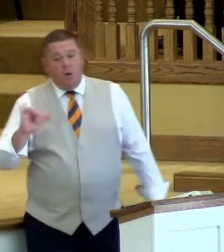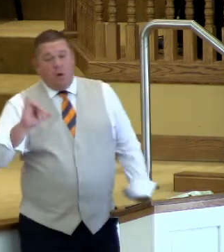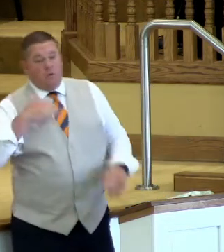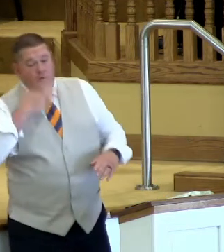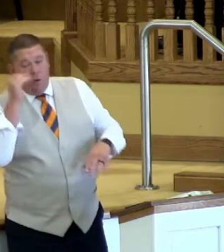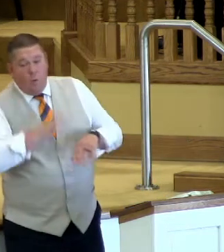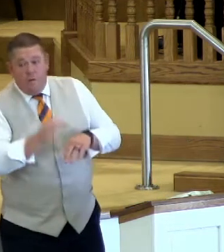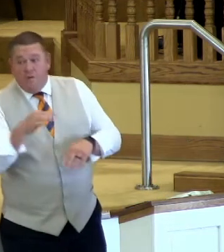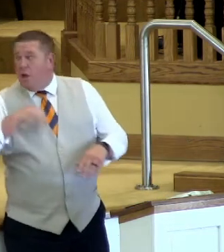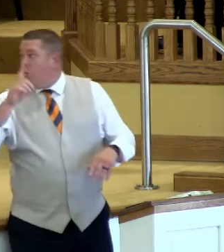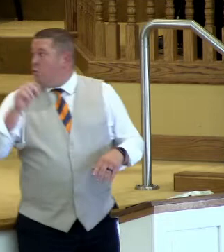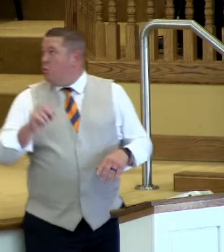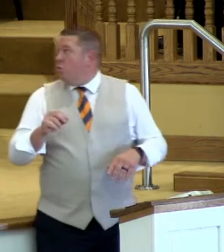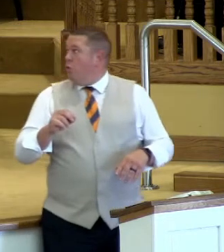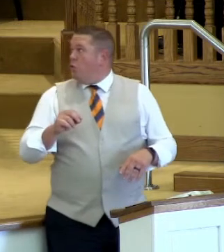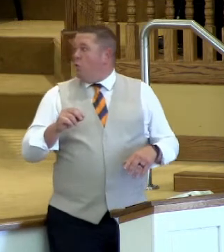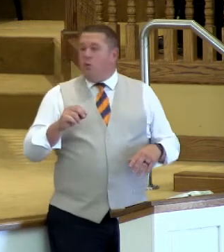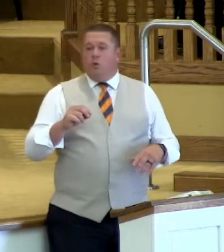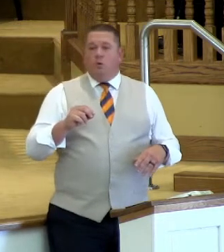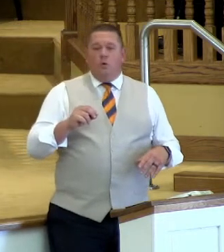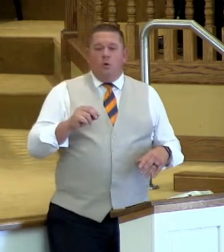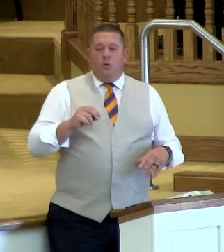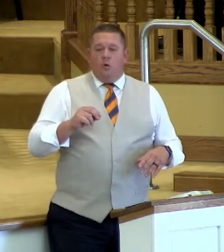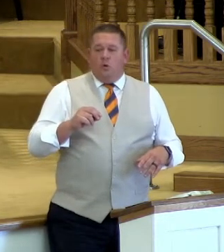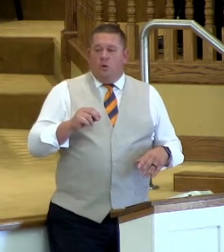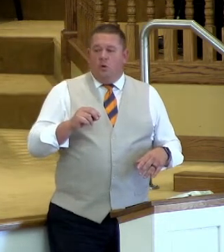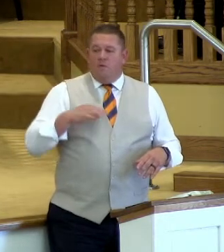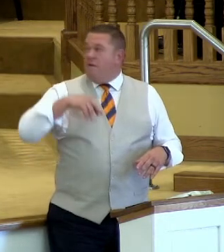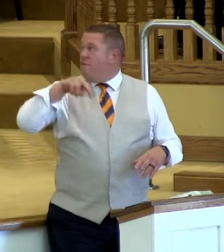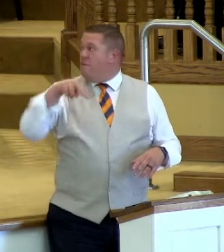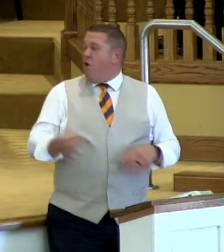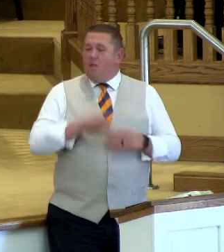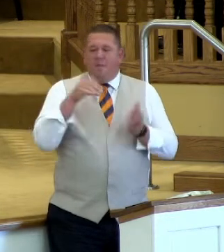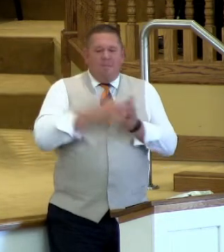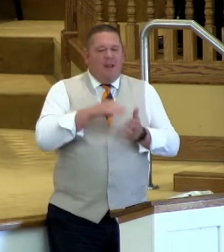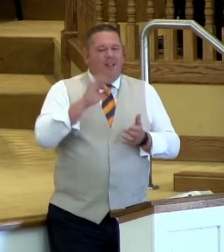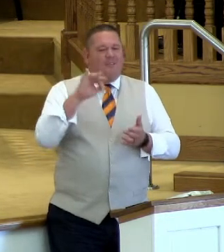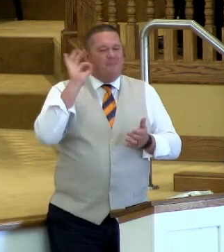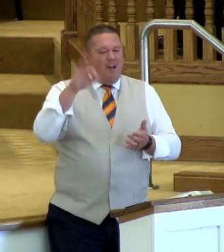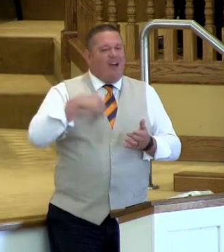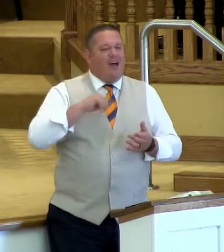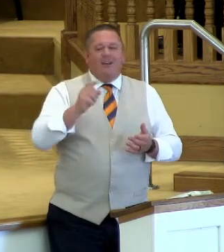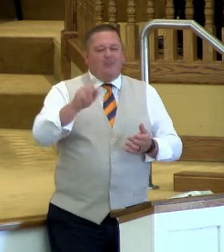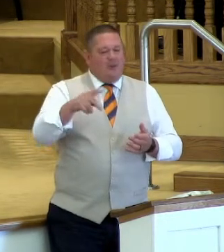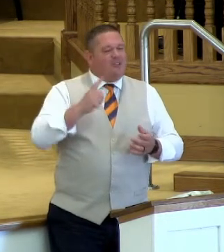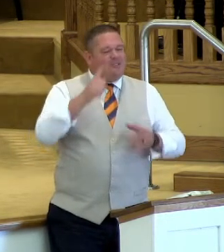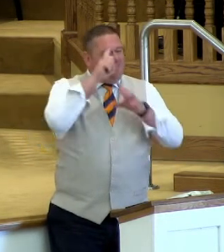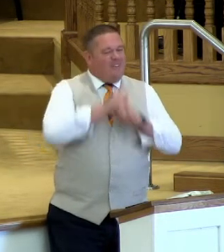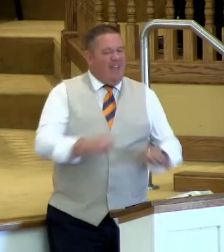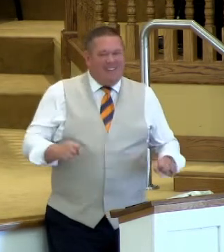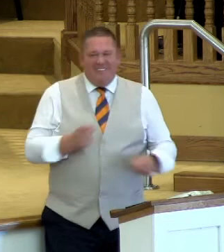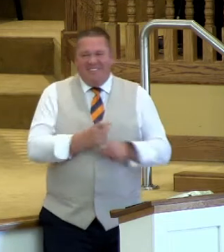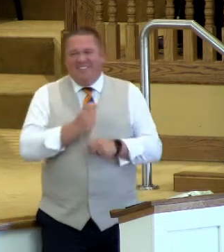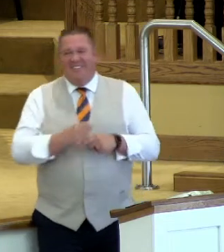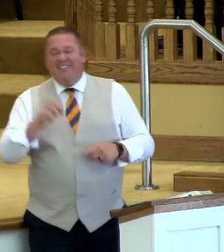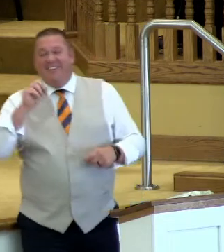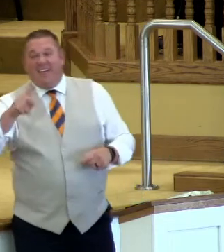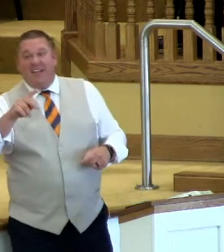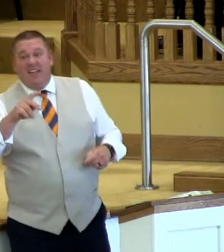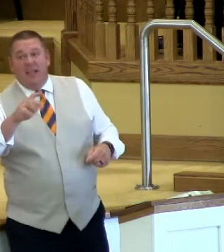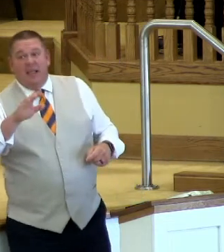forgot to warn you, if I do just fall over in the middle of the message, I'm okay. I just fainted. All right. So today I'm going to be talking